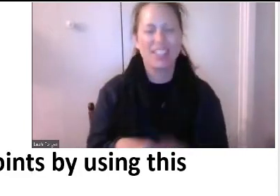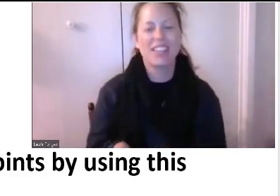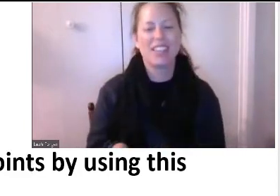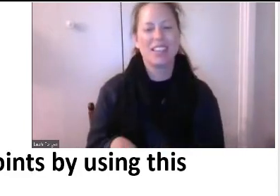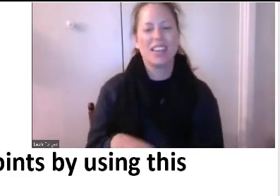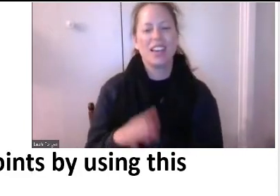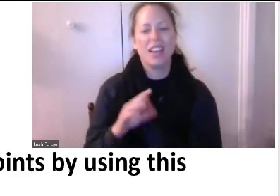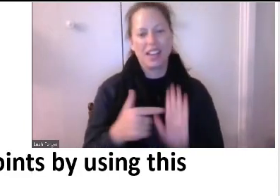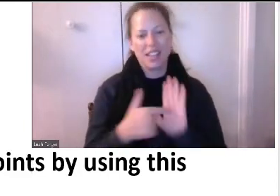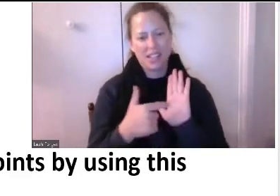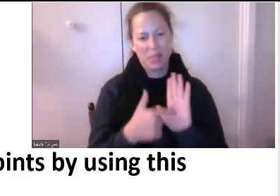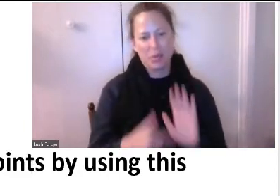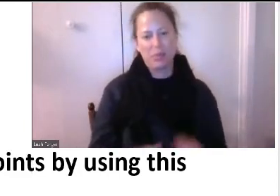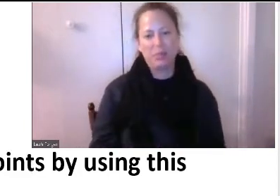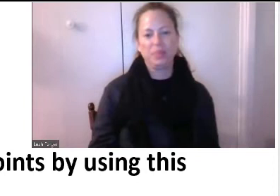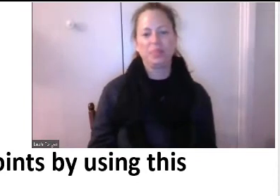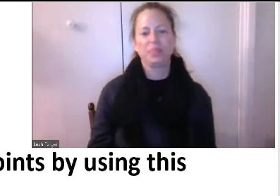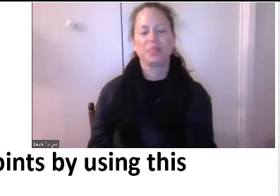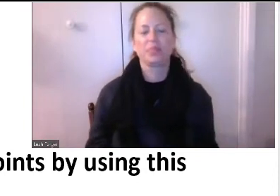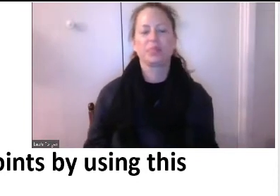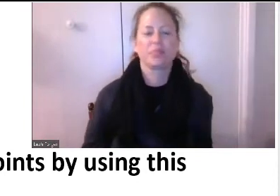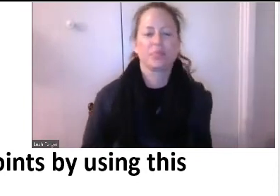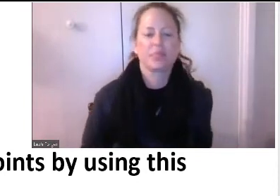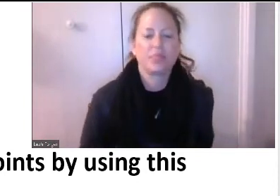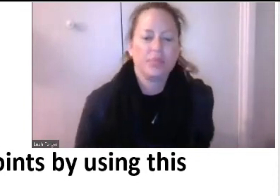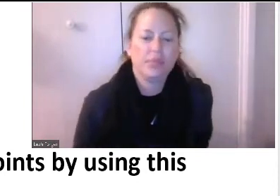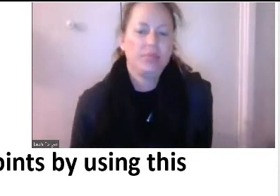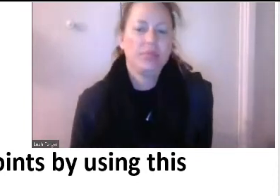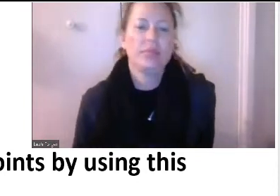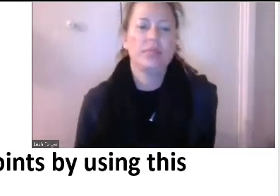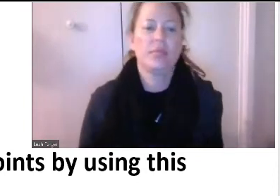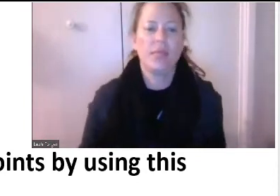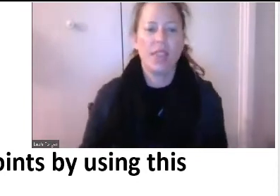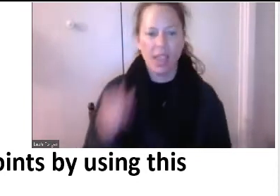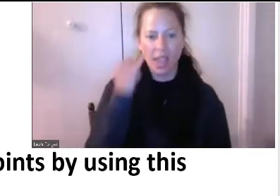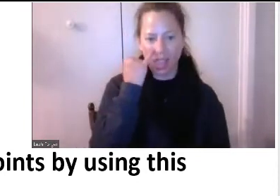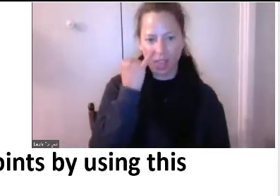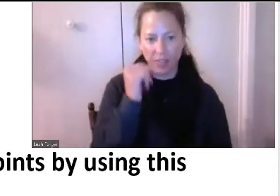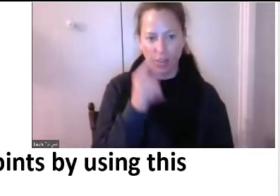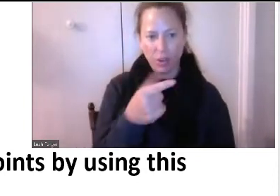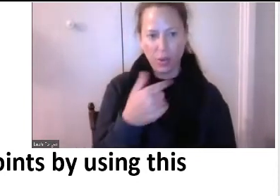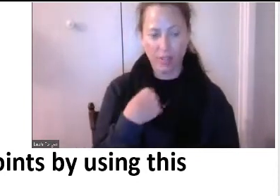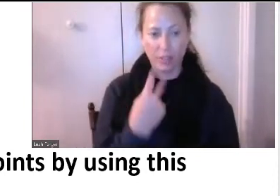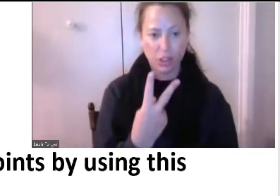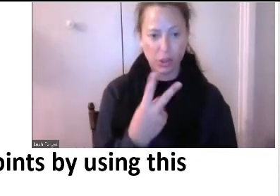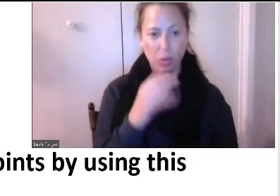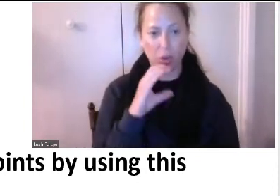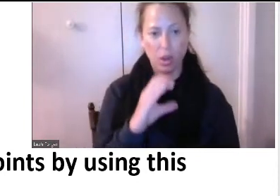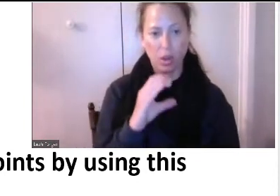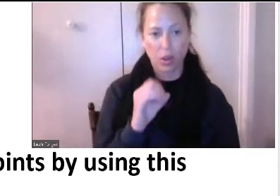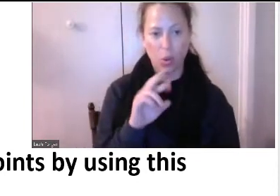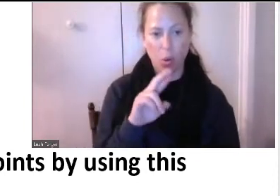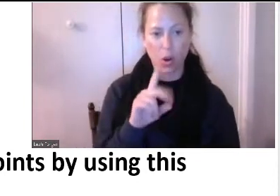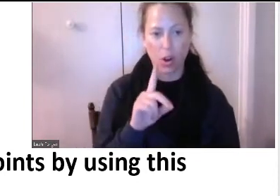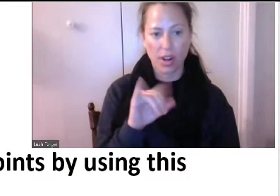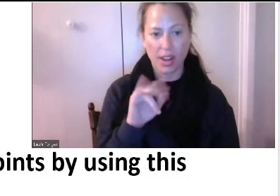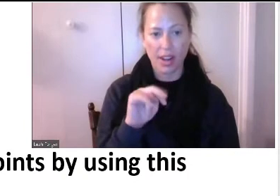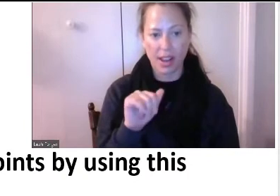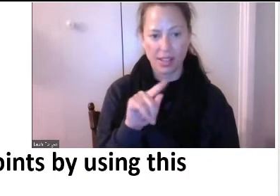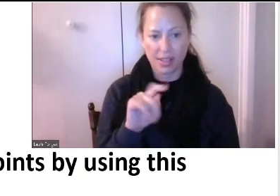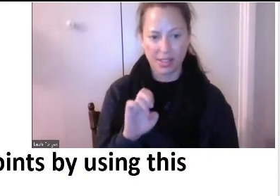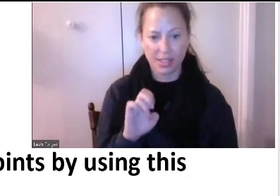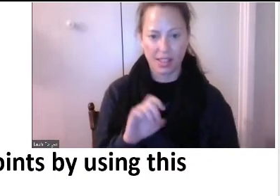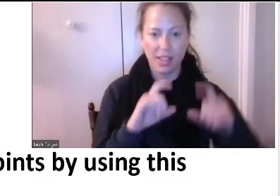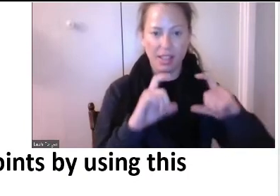example. Okay. So say if I gave you 2 coordinates like this, 2, 3,